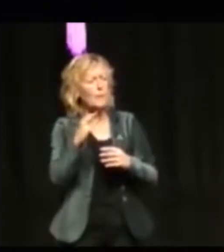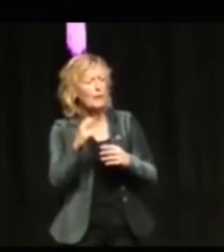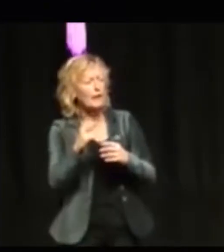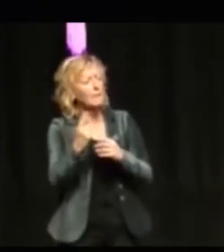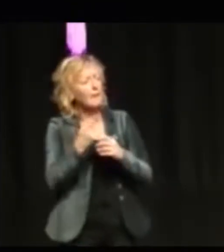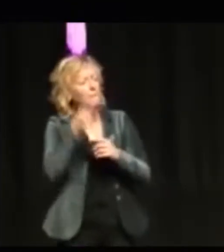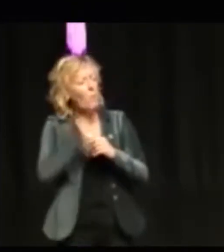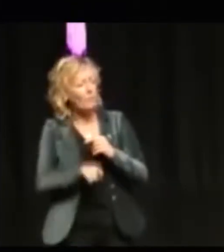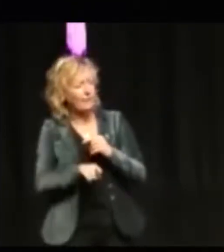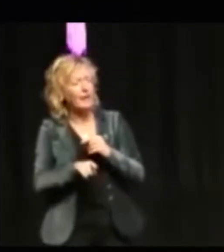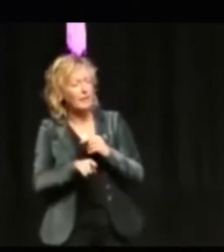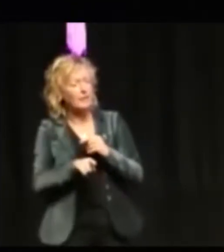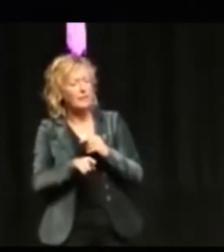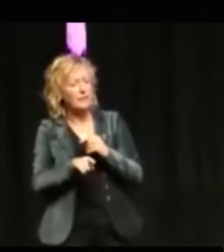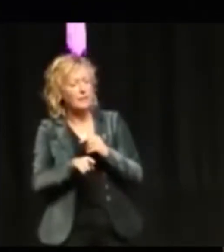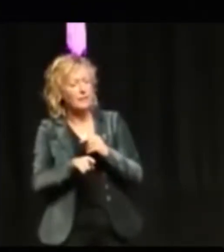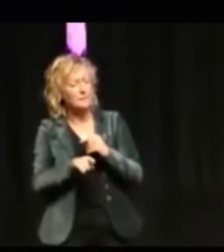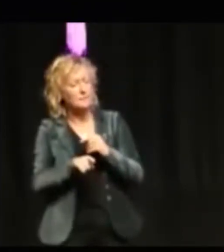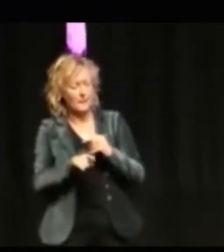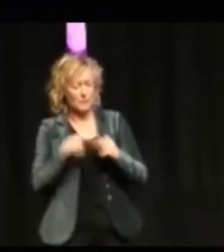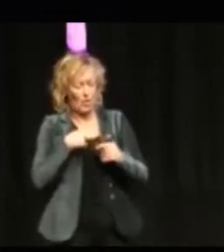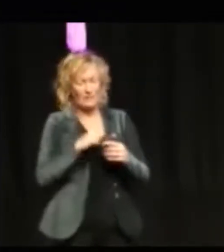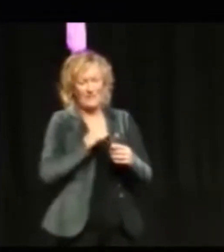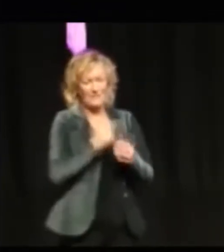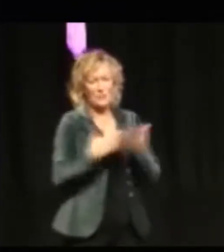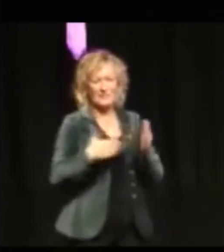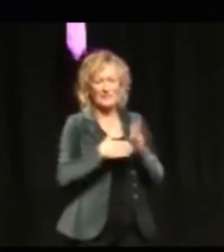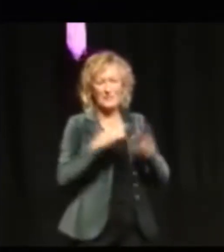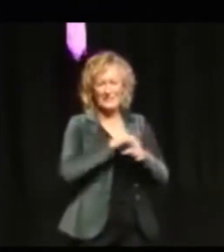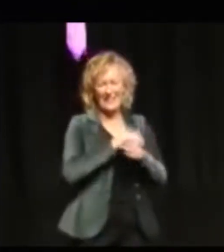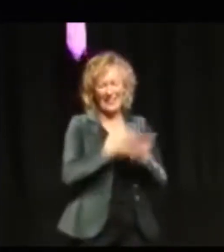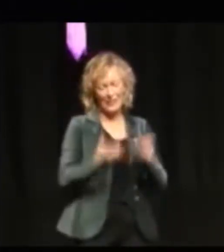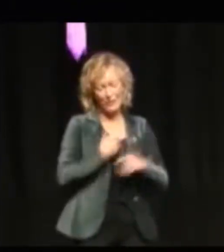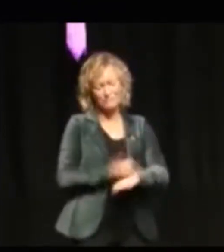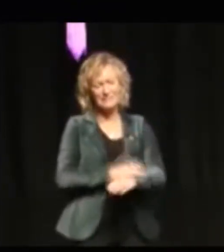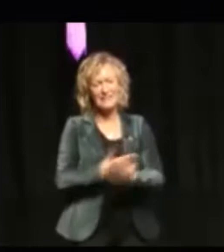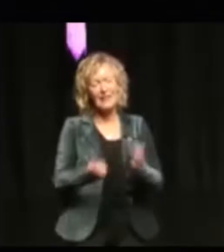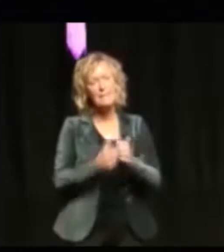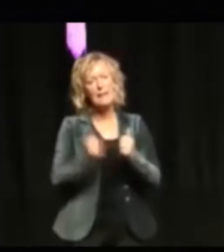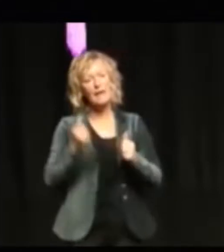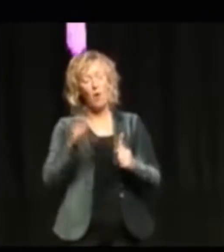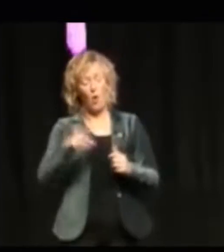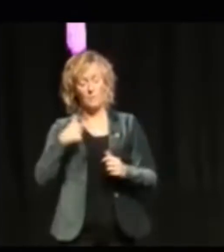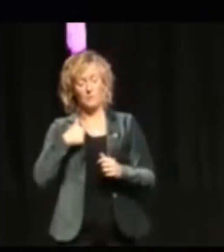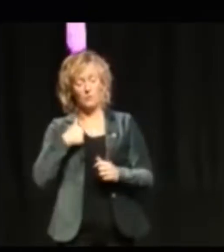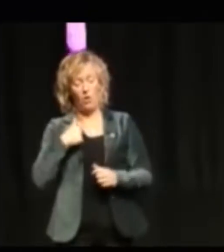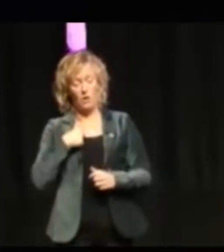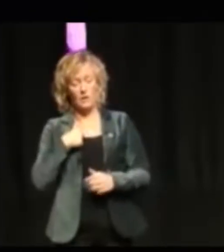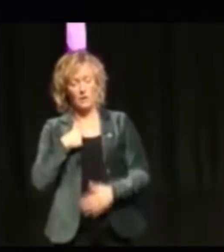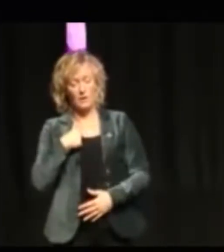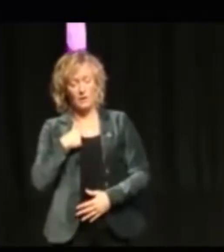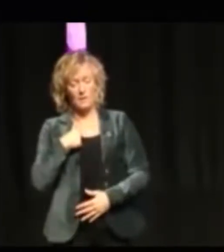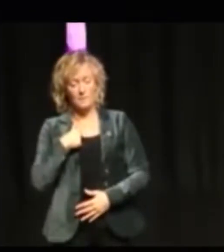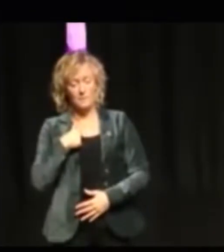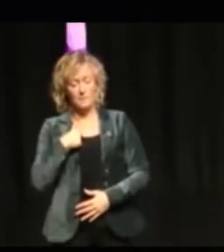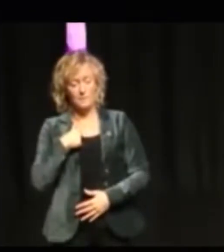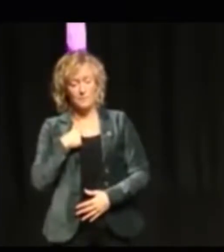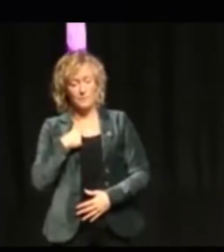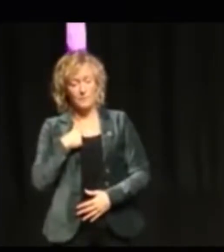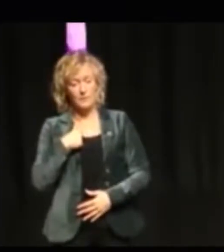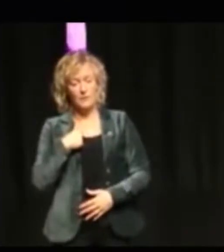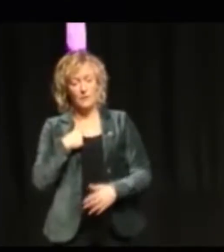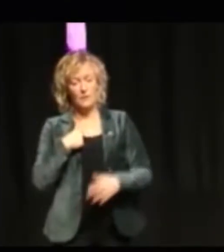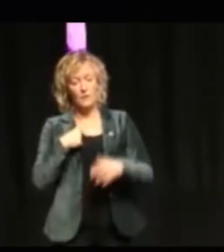kroner. I'm not from Sweden. And let's say I get a bill tomorrow